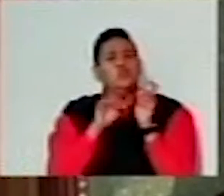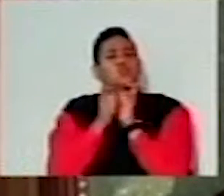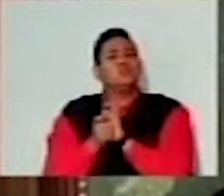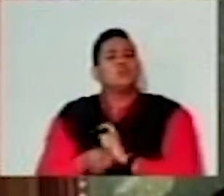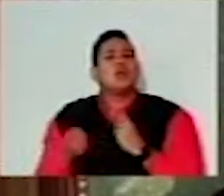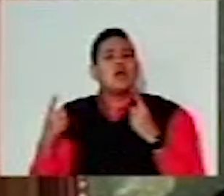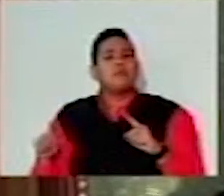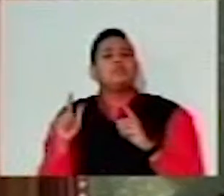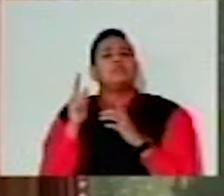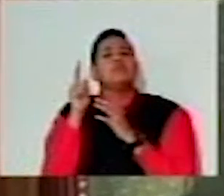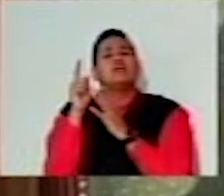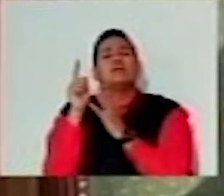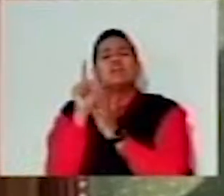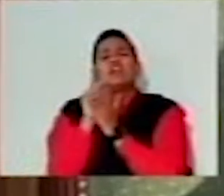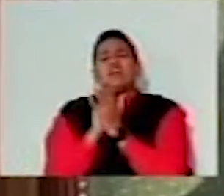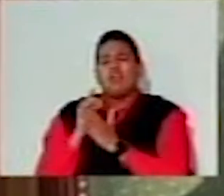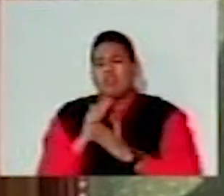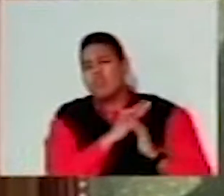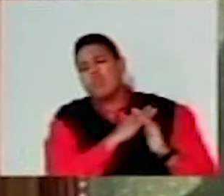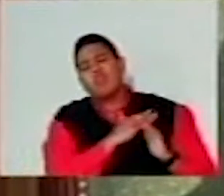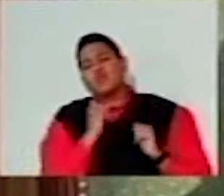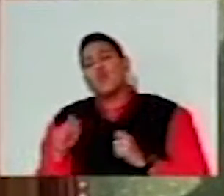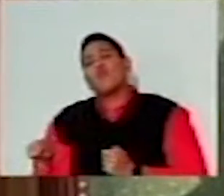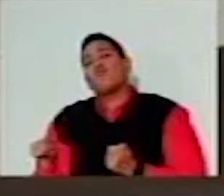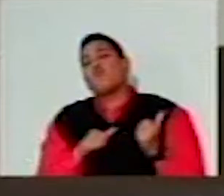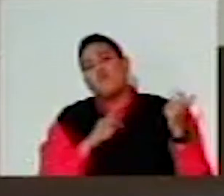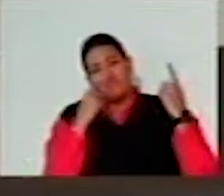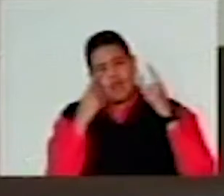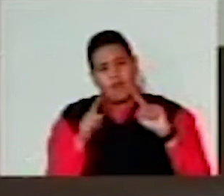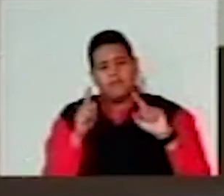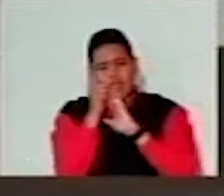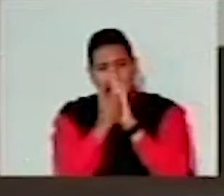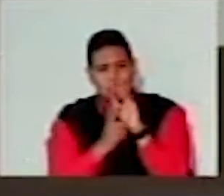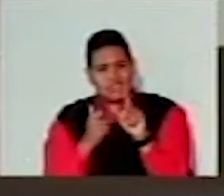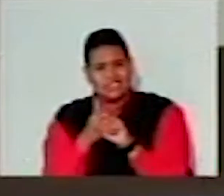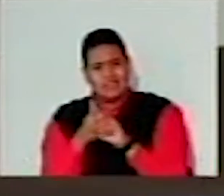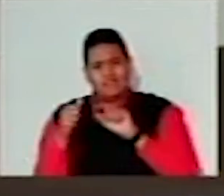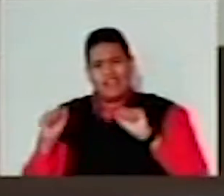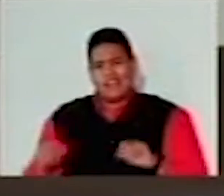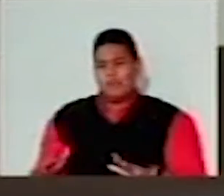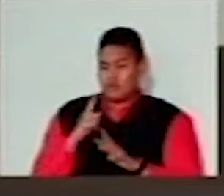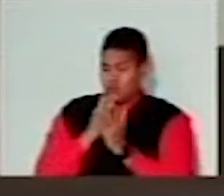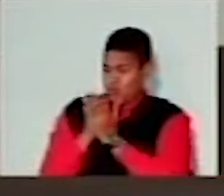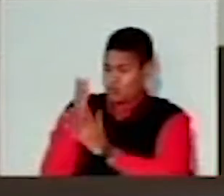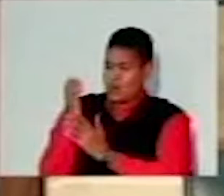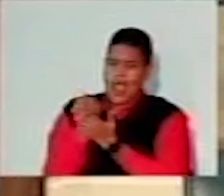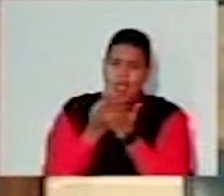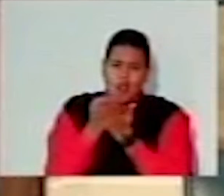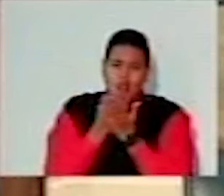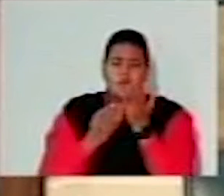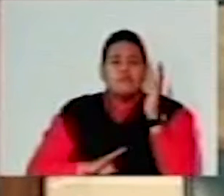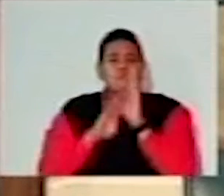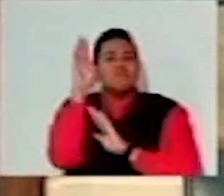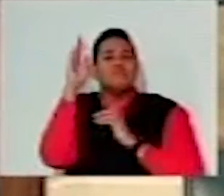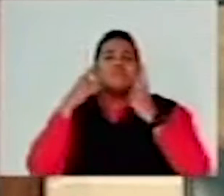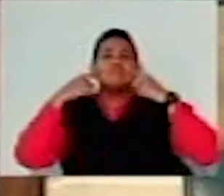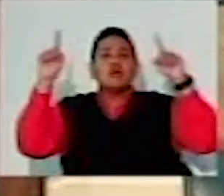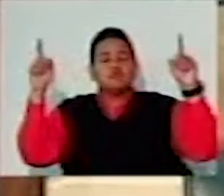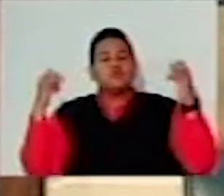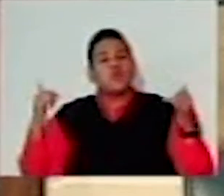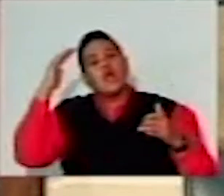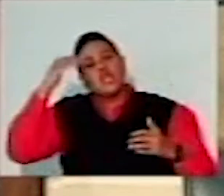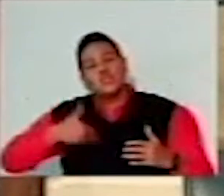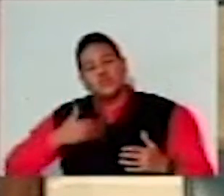legal impediments to growth are being removed, and legislative enablers to economic growth and prosperity are being